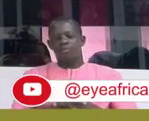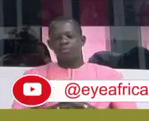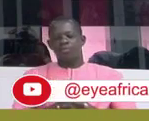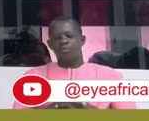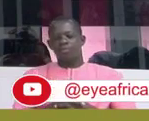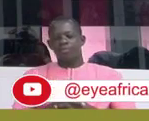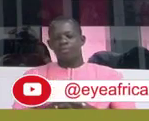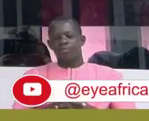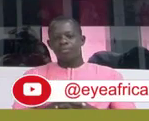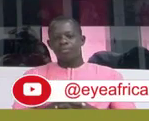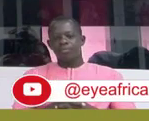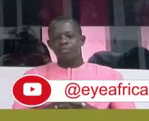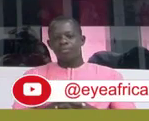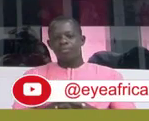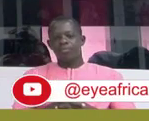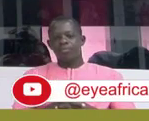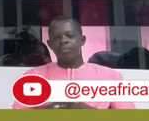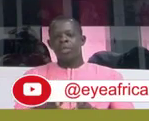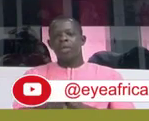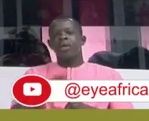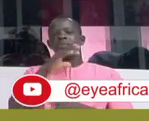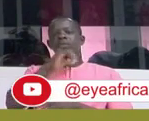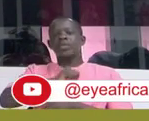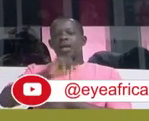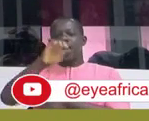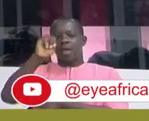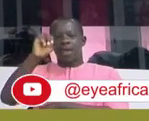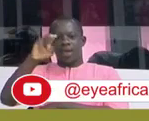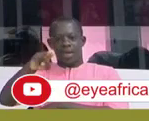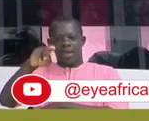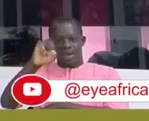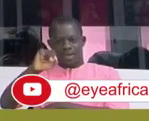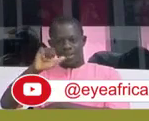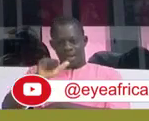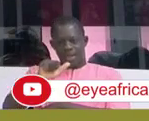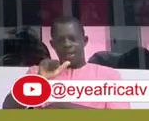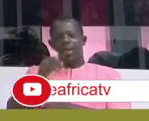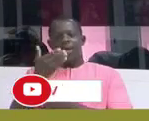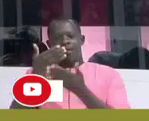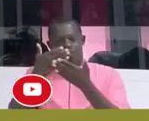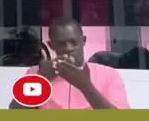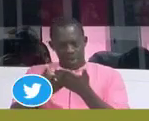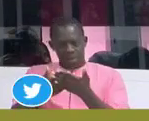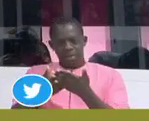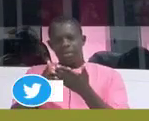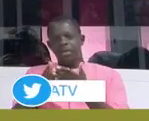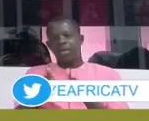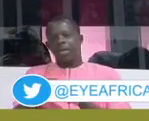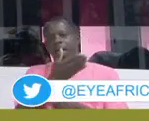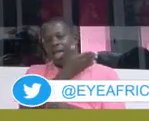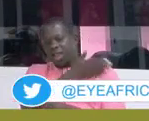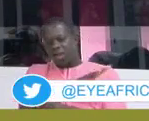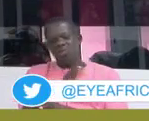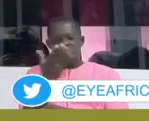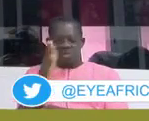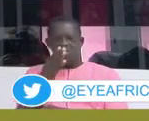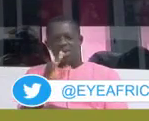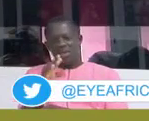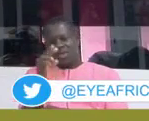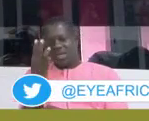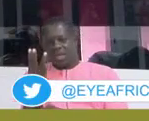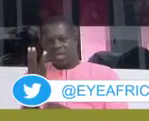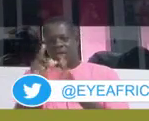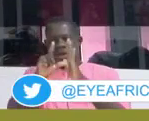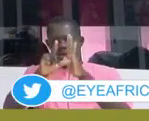schooling grade four? Uh Mr. N sa please u allow for at